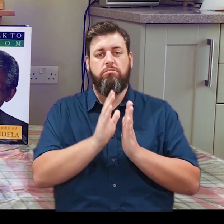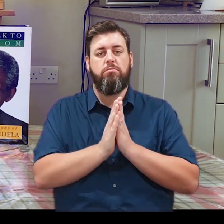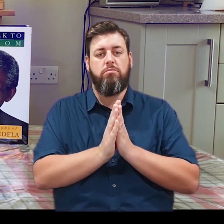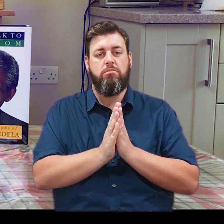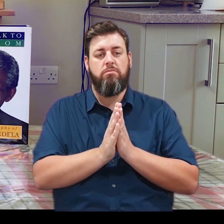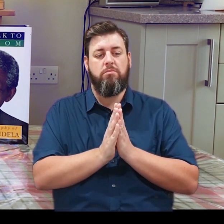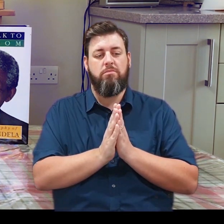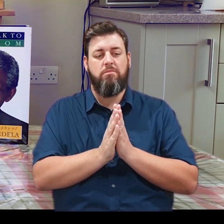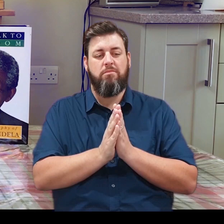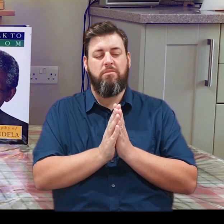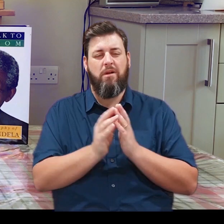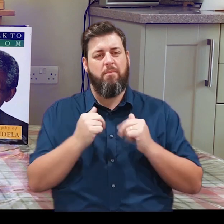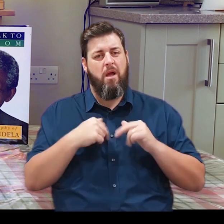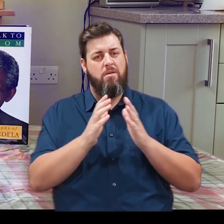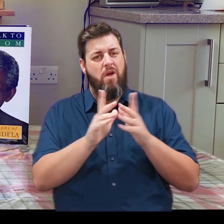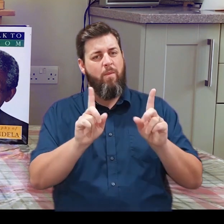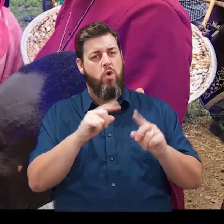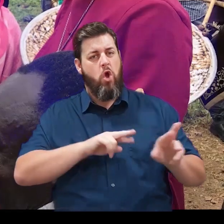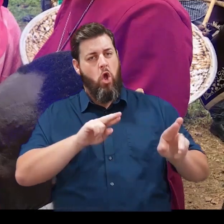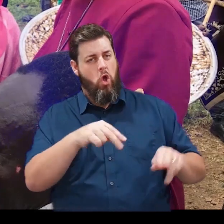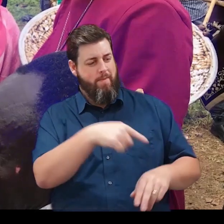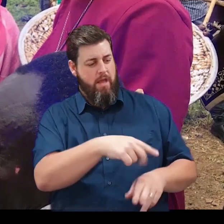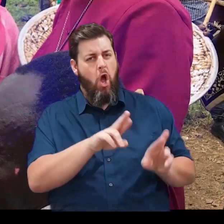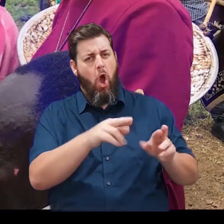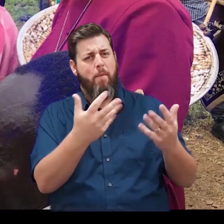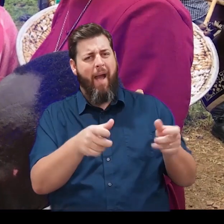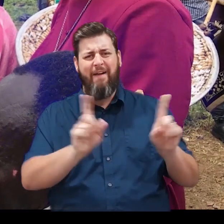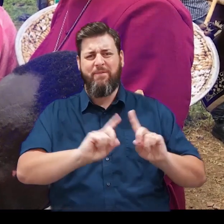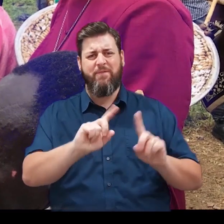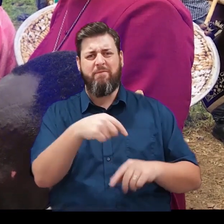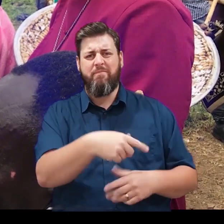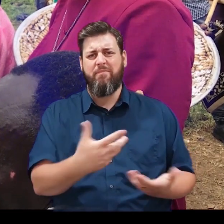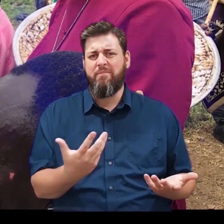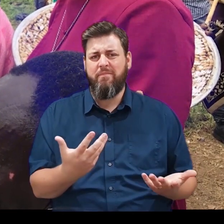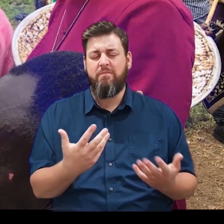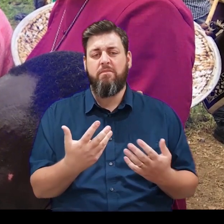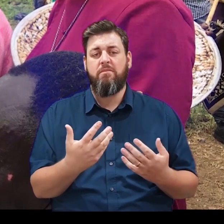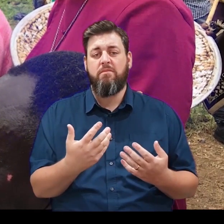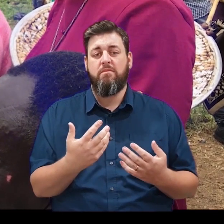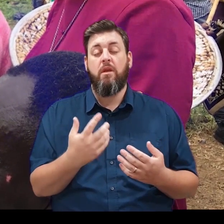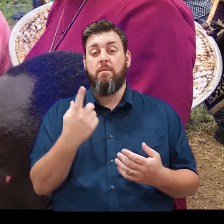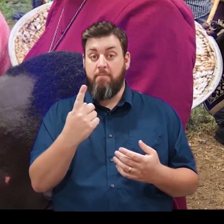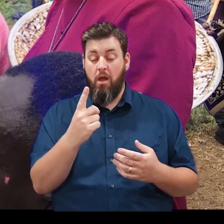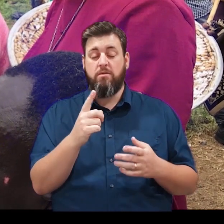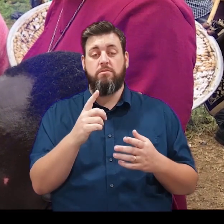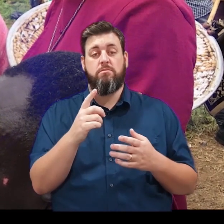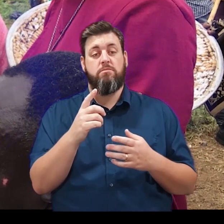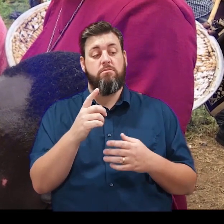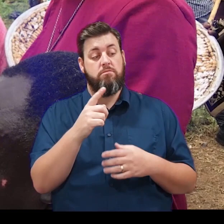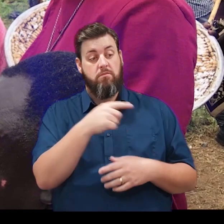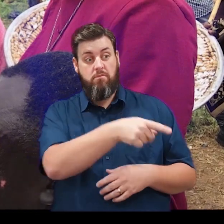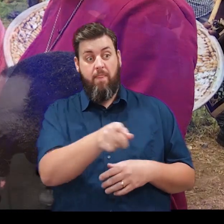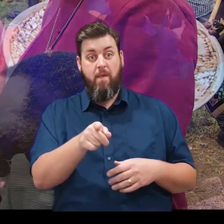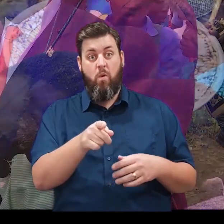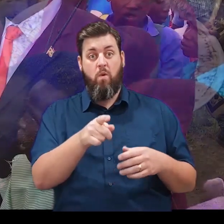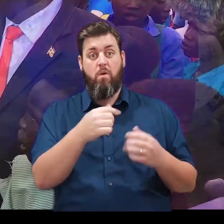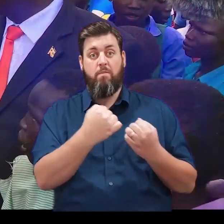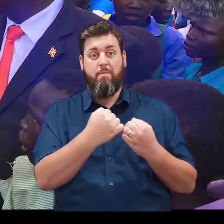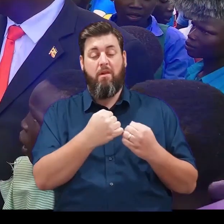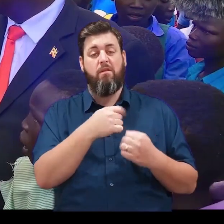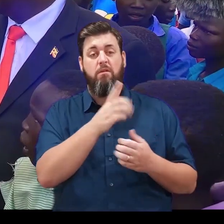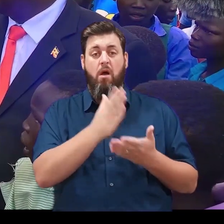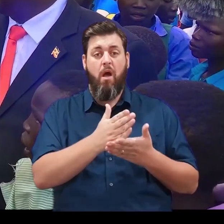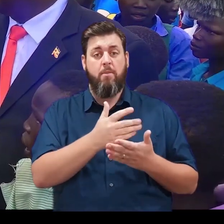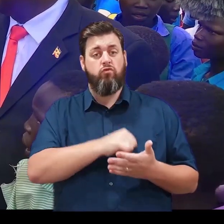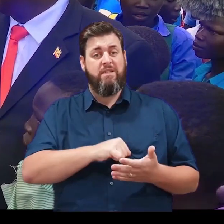hope did that child have, those refugees have? Well, for them, as it happens, they were Christians. They believed